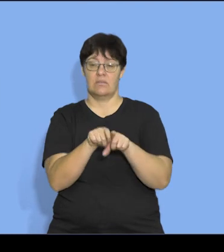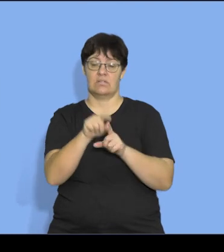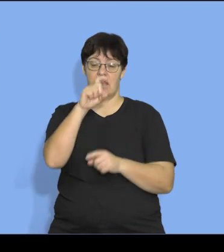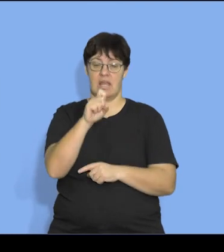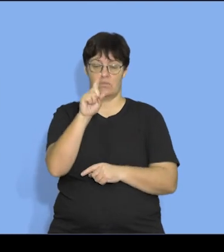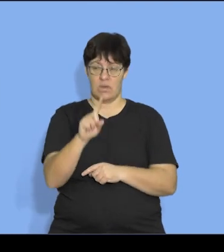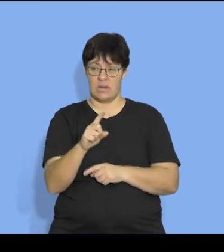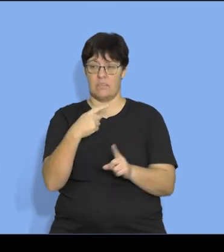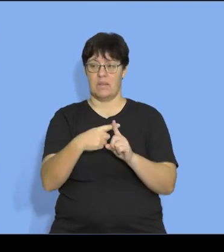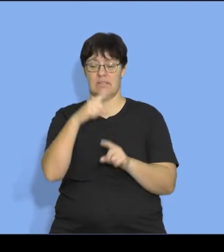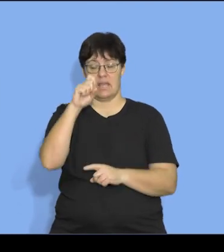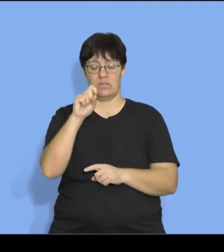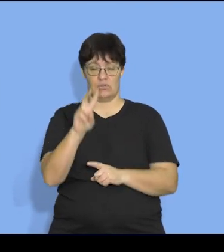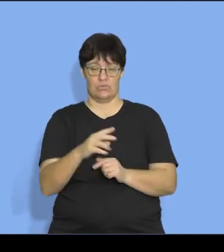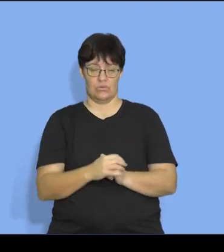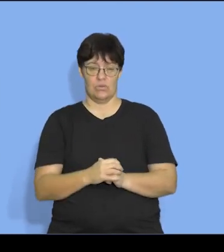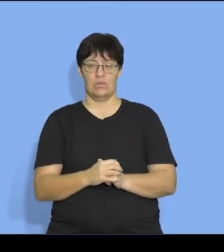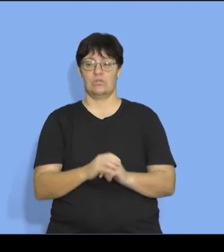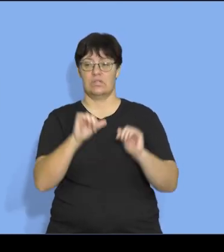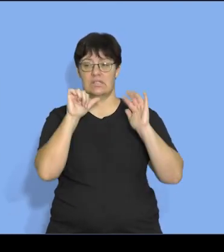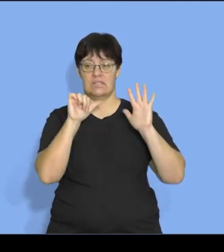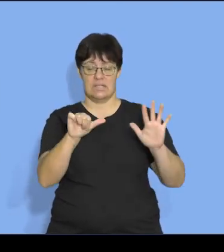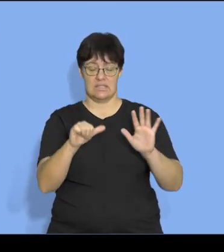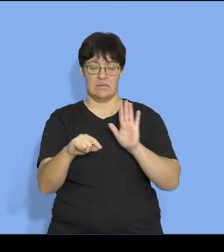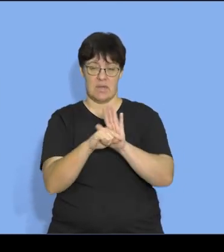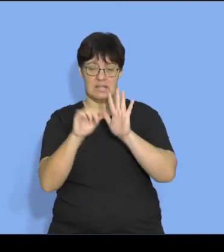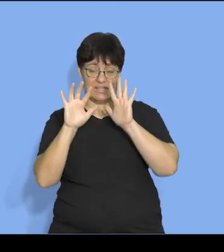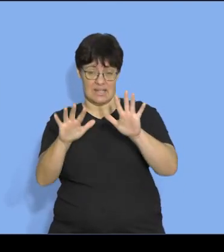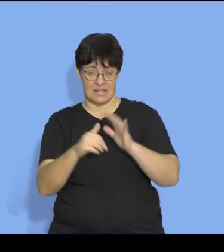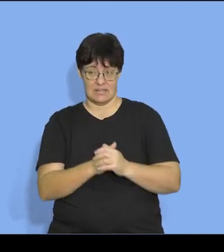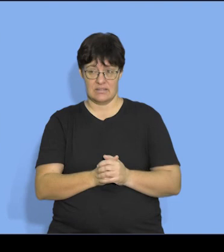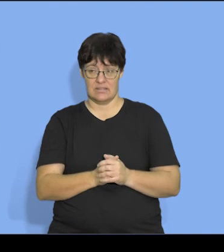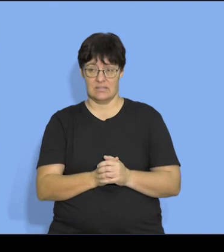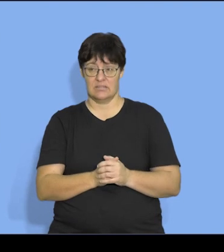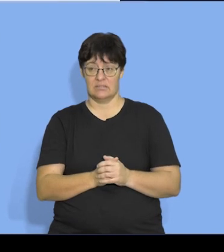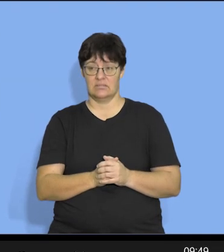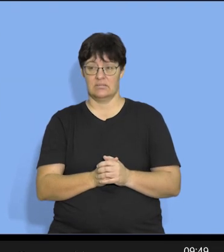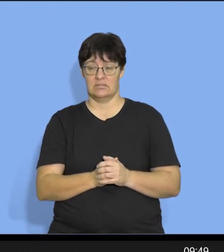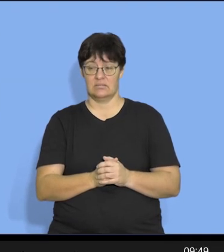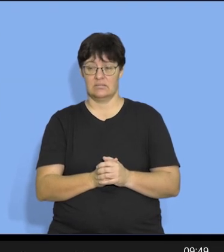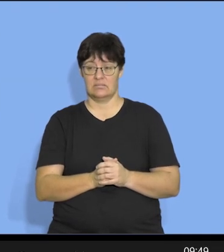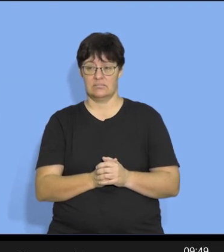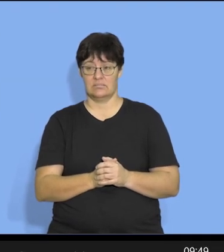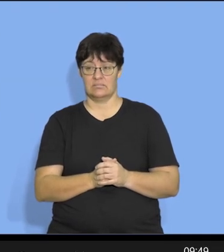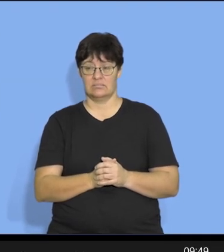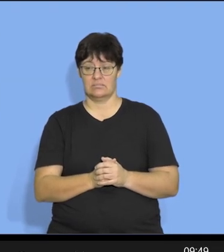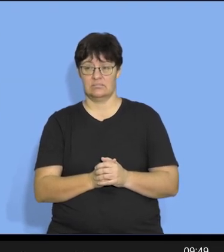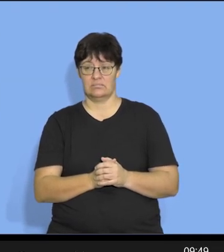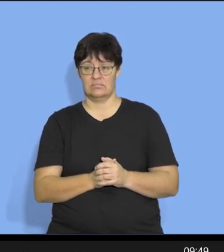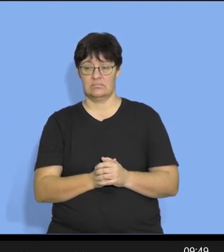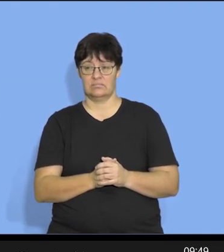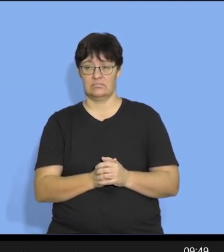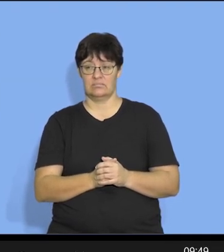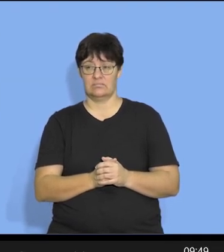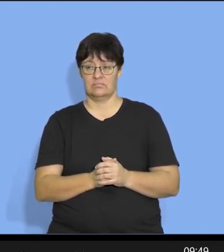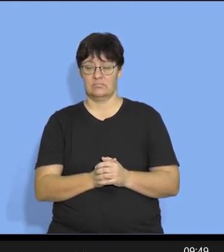x1, x2, 6 minus 10. Let's just make sure. 6 minus